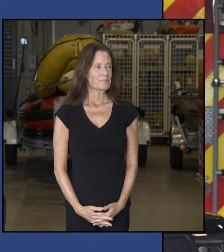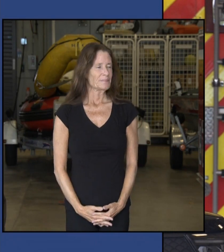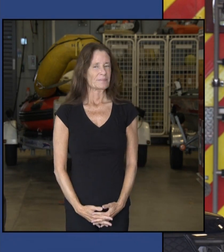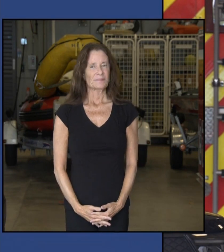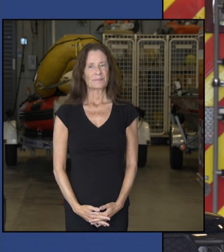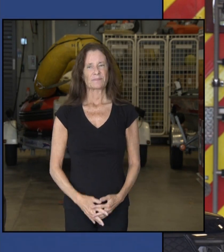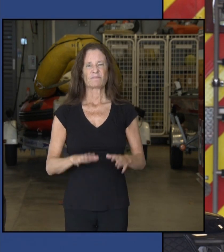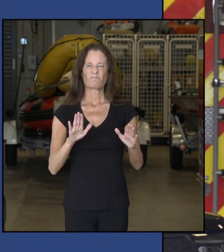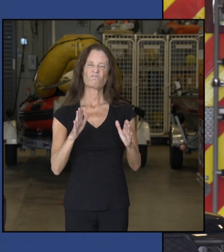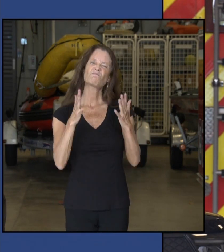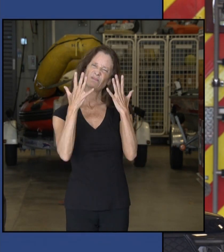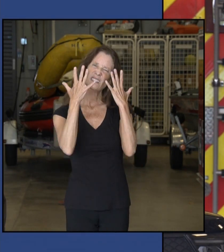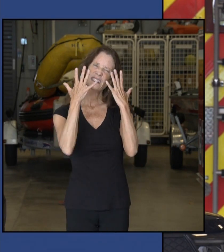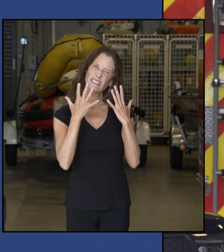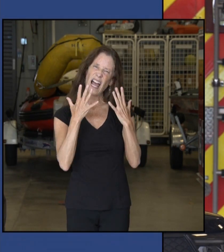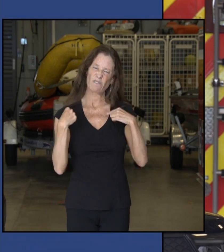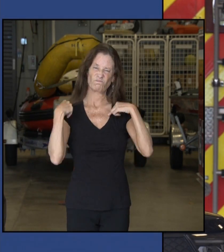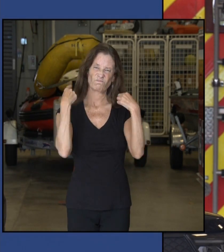had